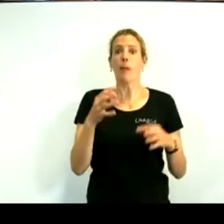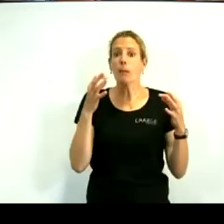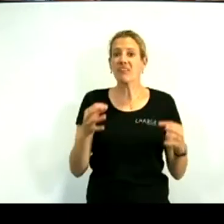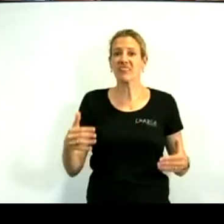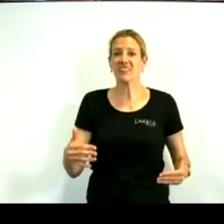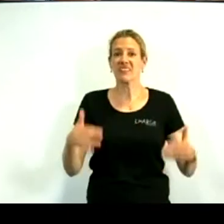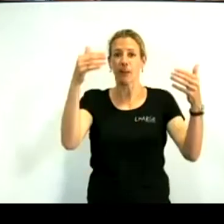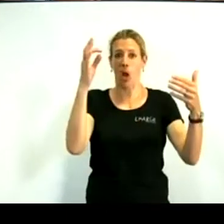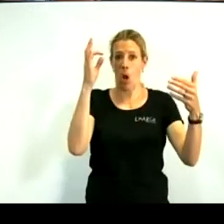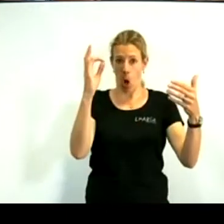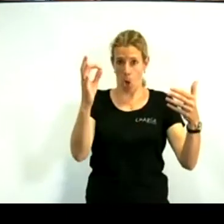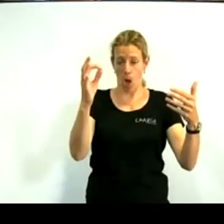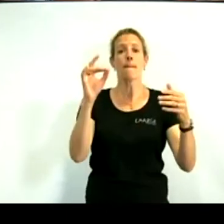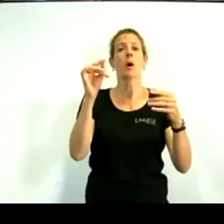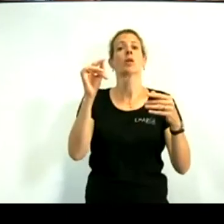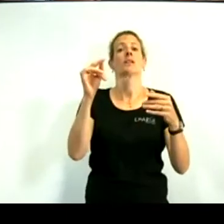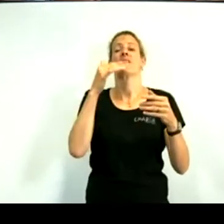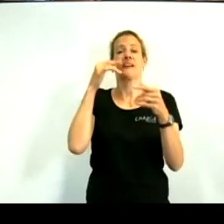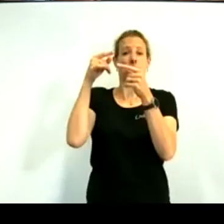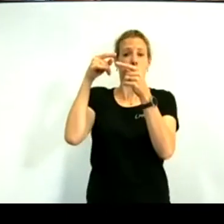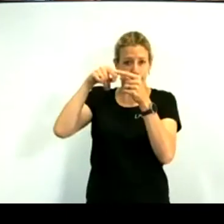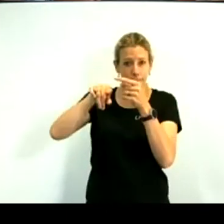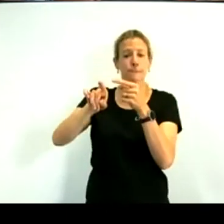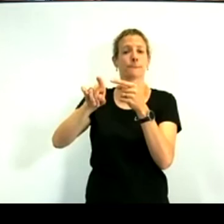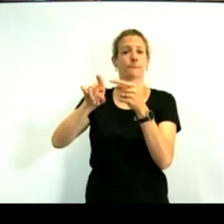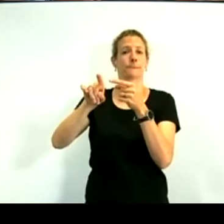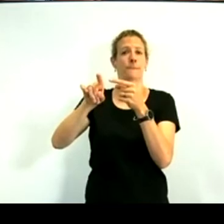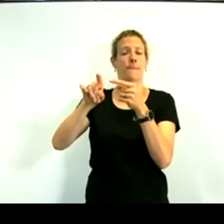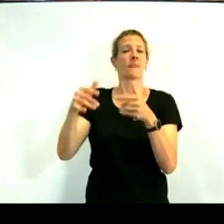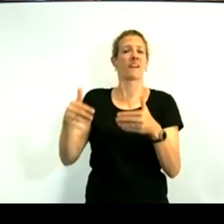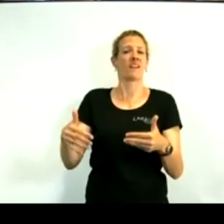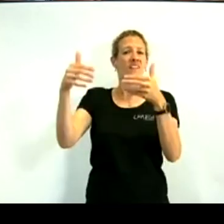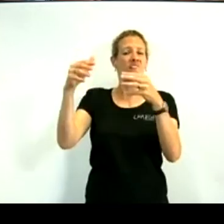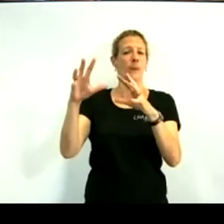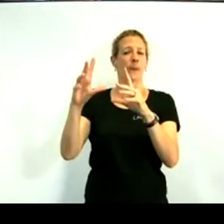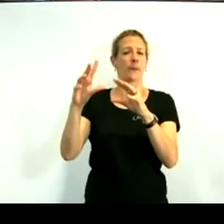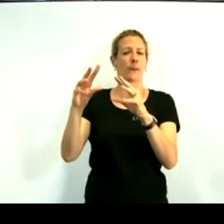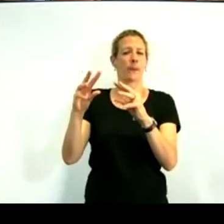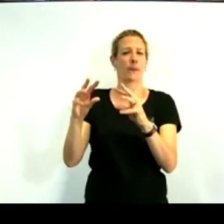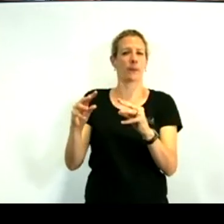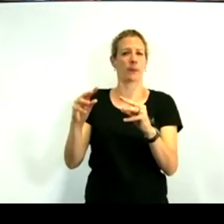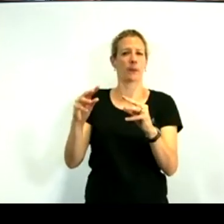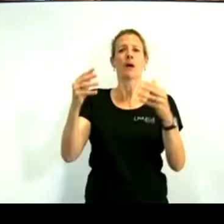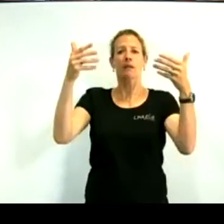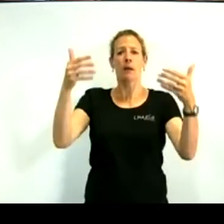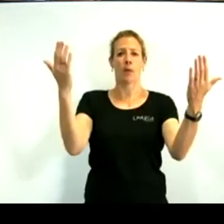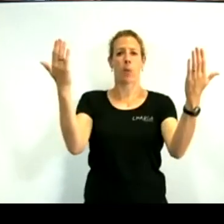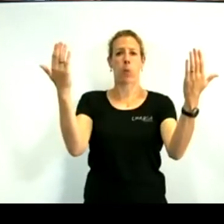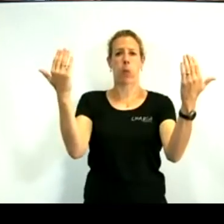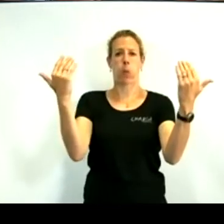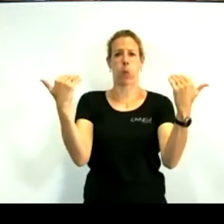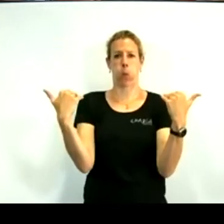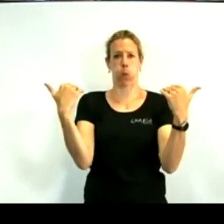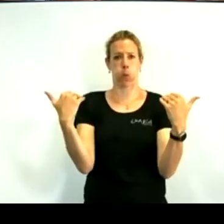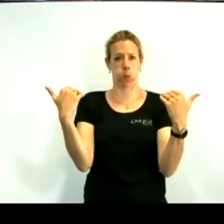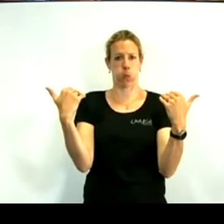behind the wallpaper, and soon more and more of the wallpaper comes away, and then it all falls